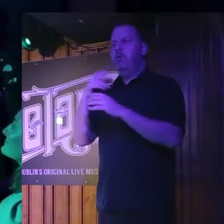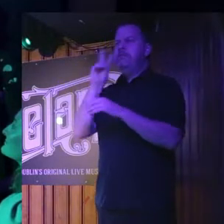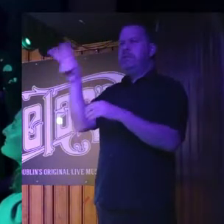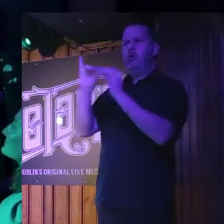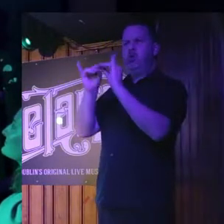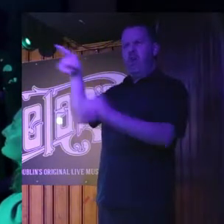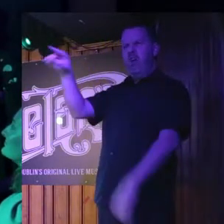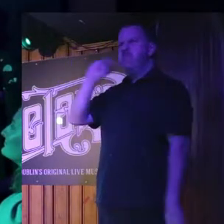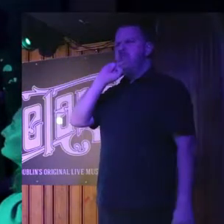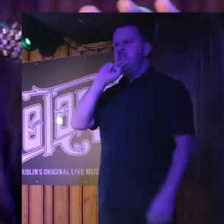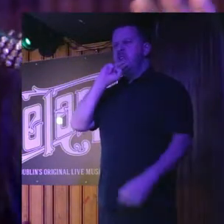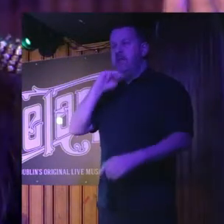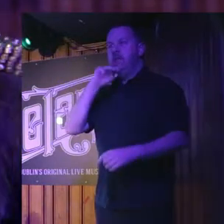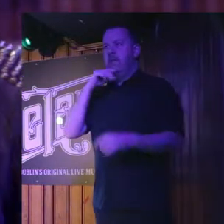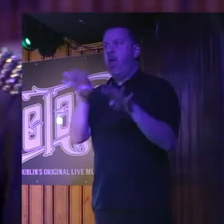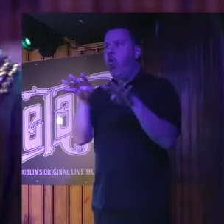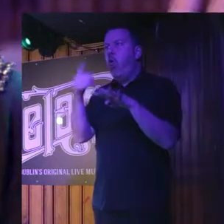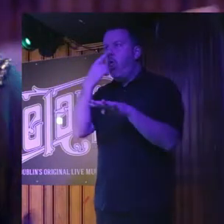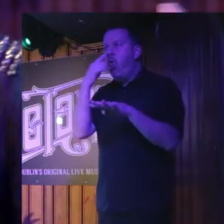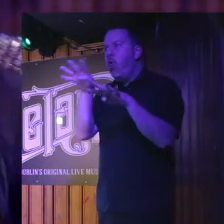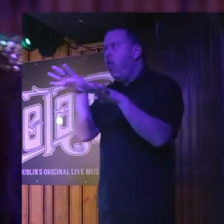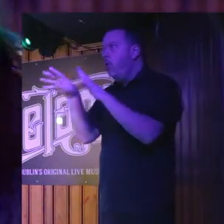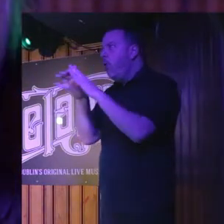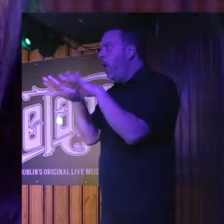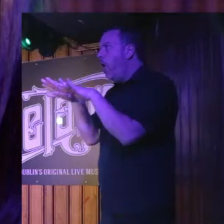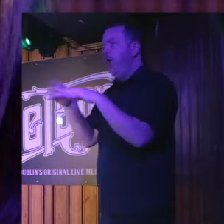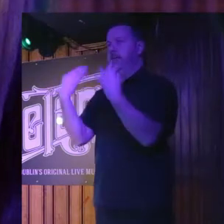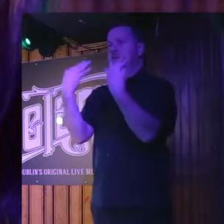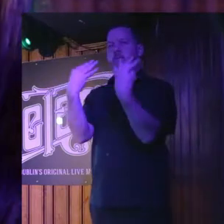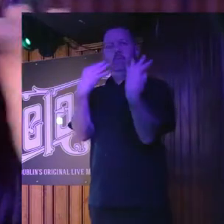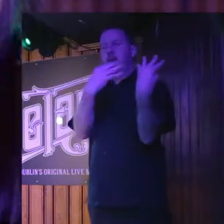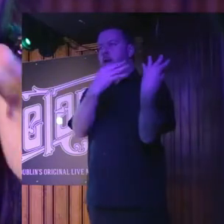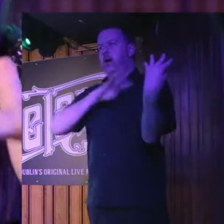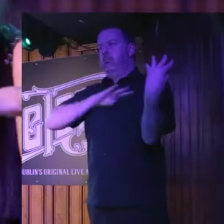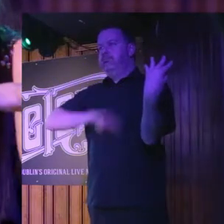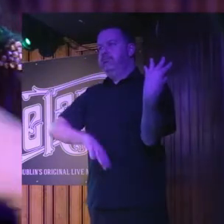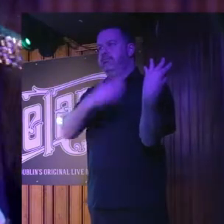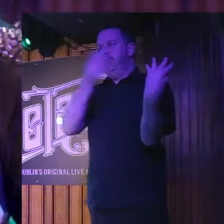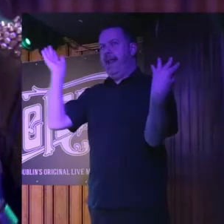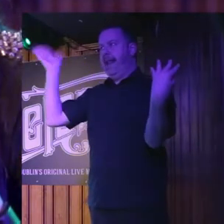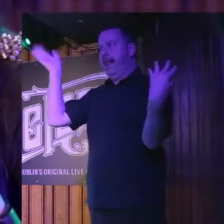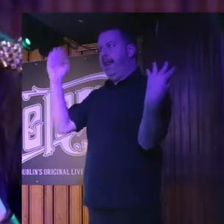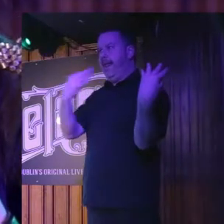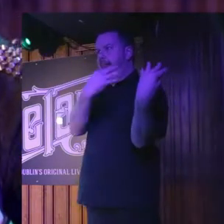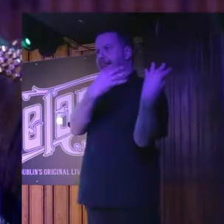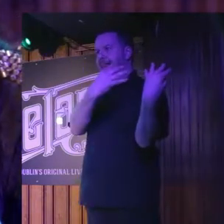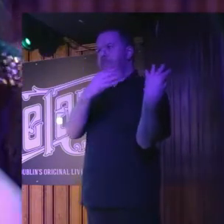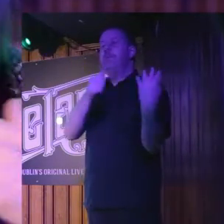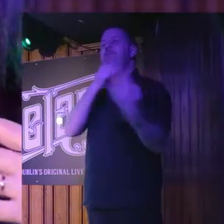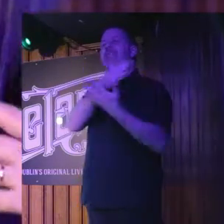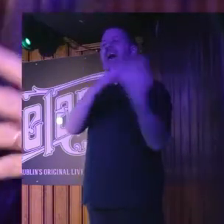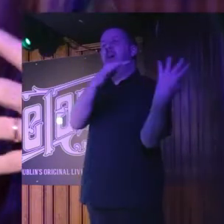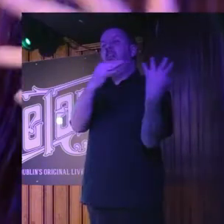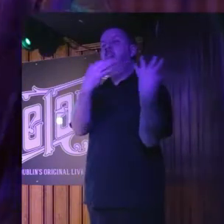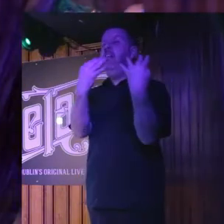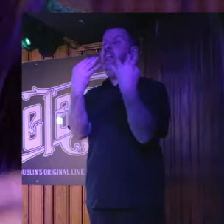on stage, and you'll be so mesmerised by Cormac's linguistic dexterity here that you won't pay any attention to at least the first half of my set.